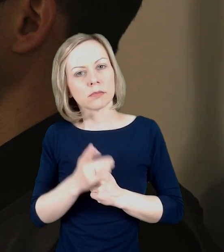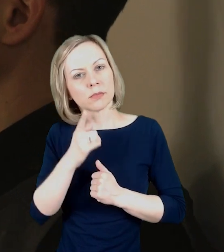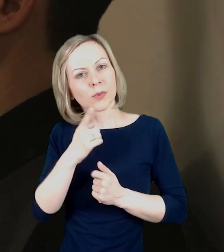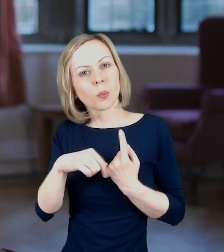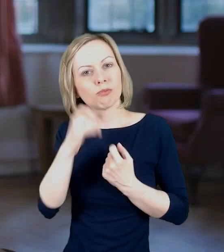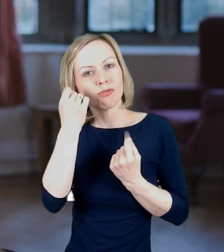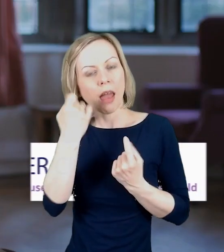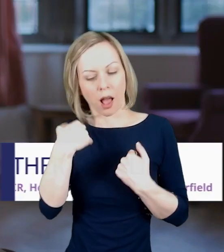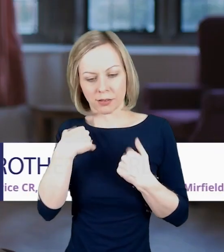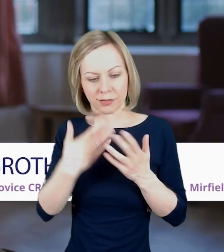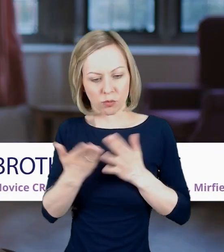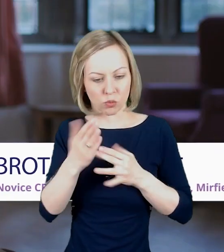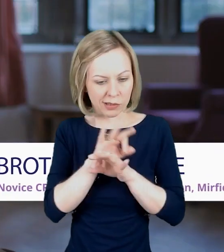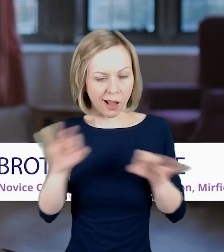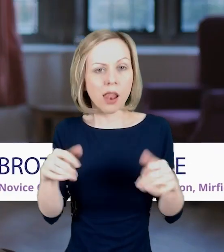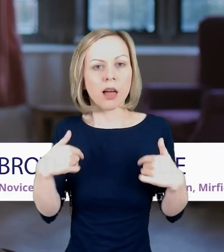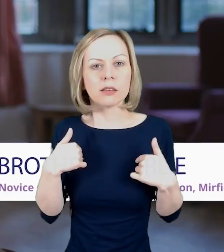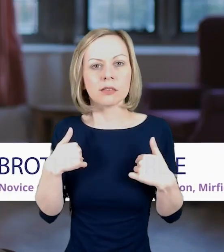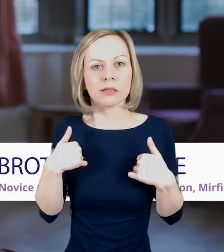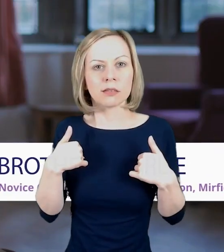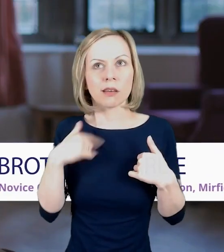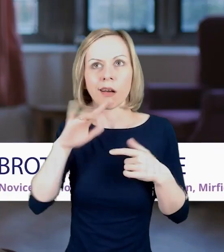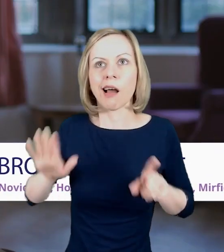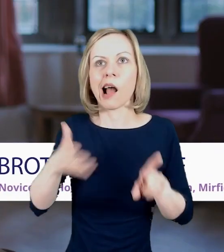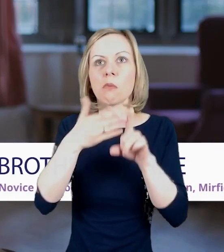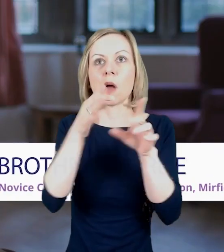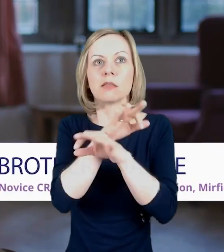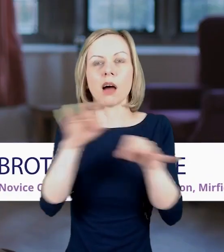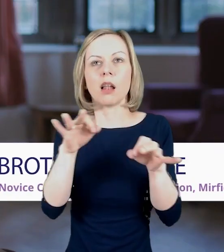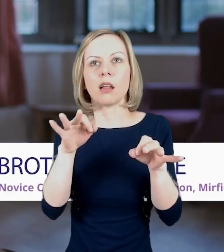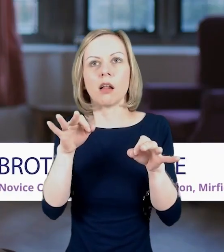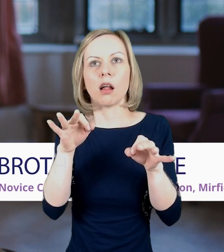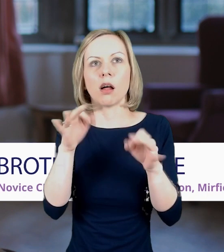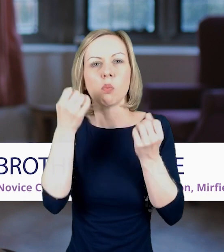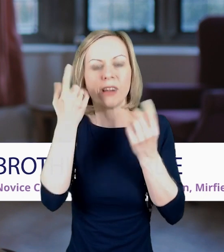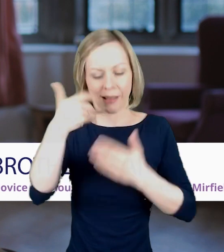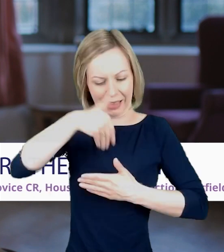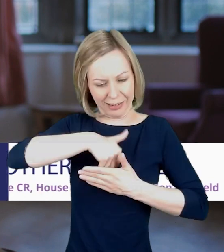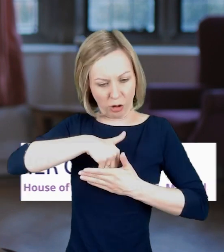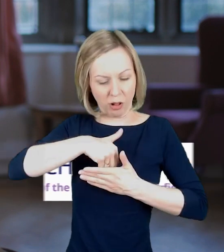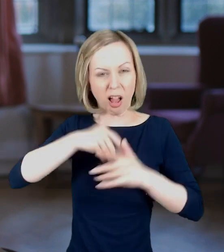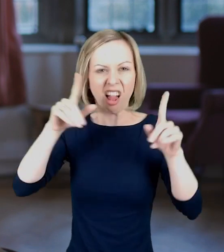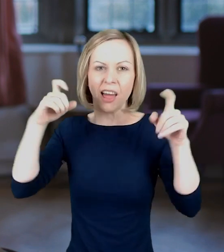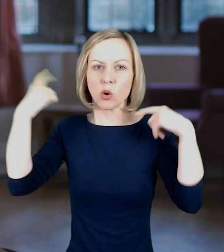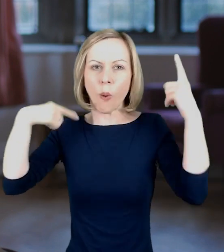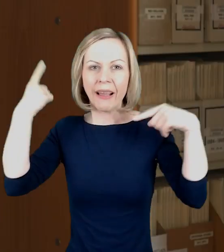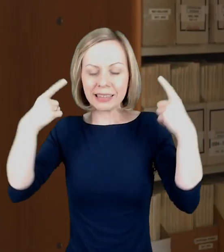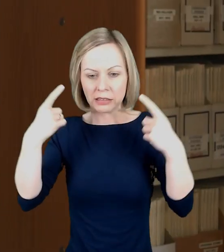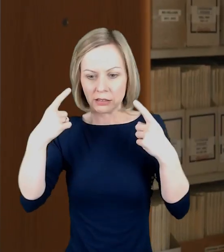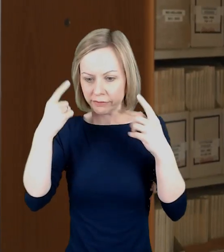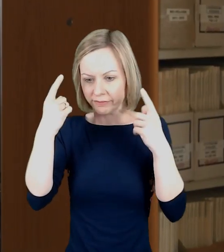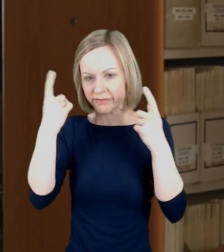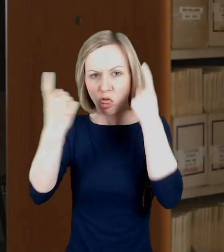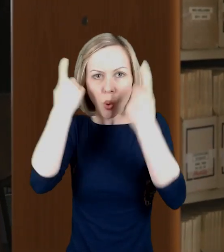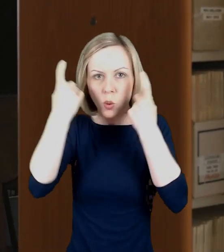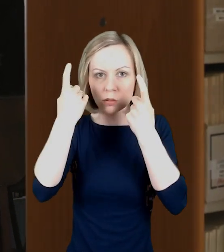silence is how much internal noise we actually have.